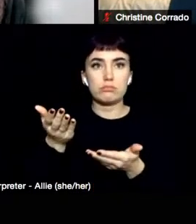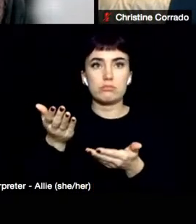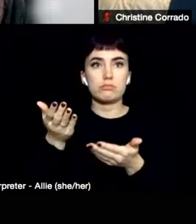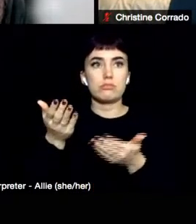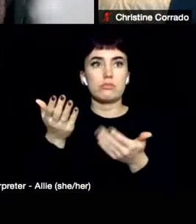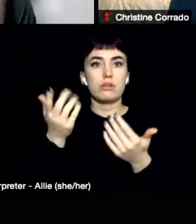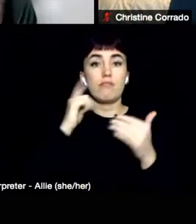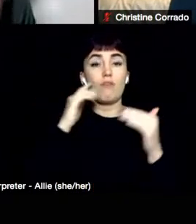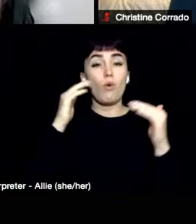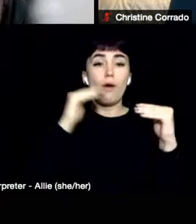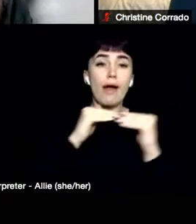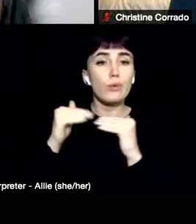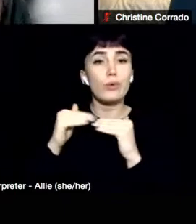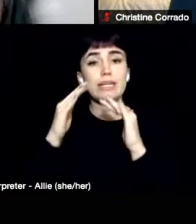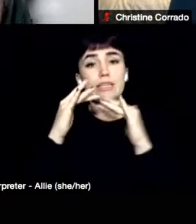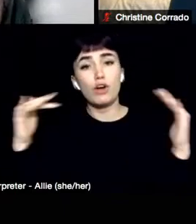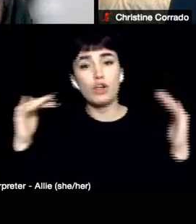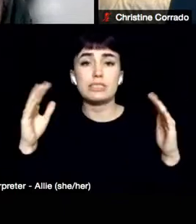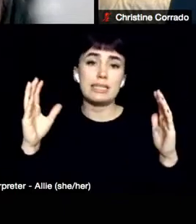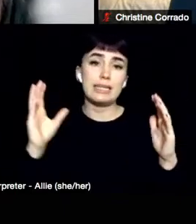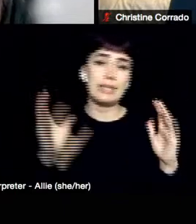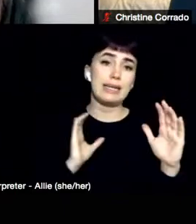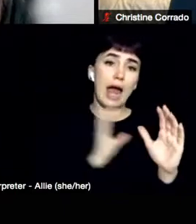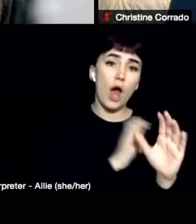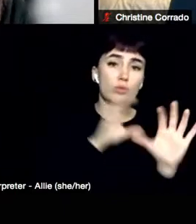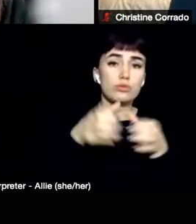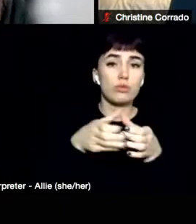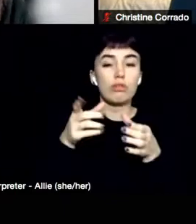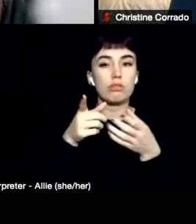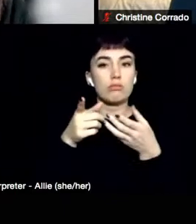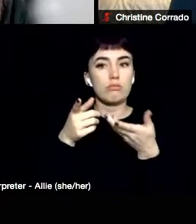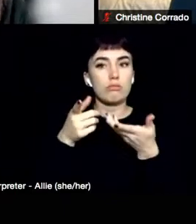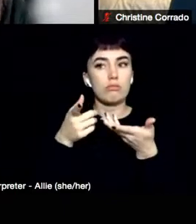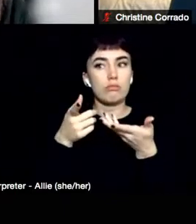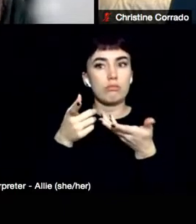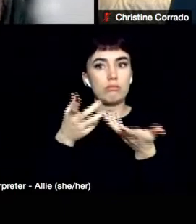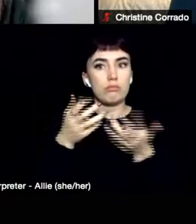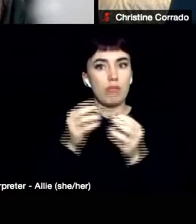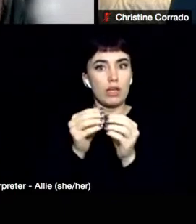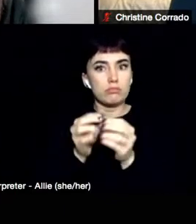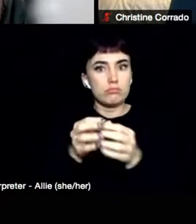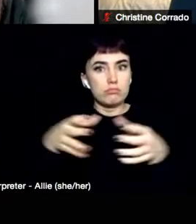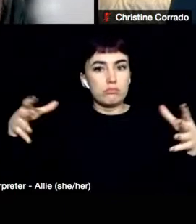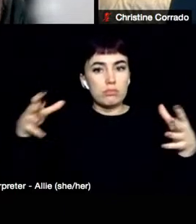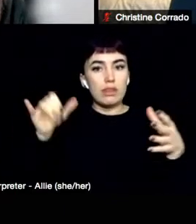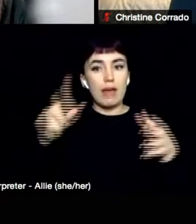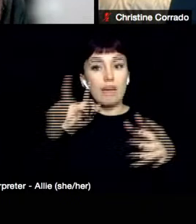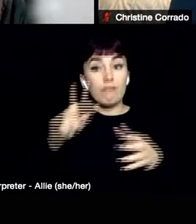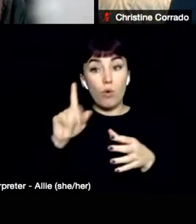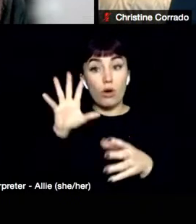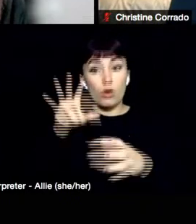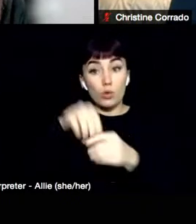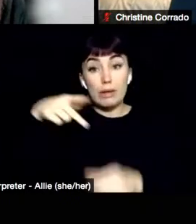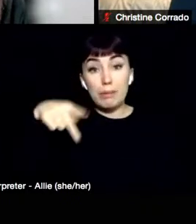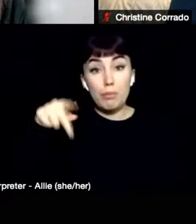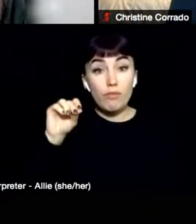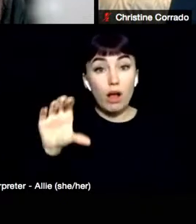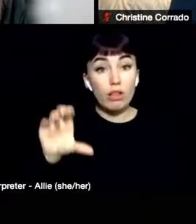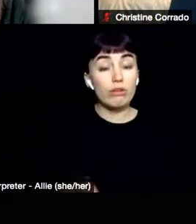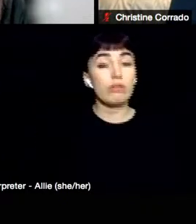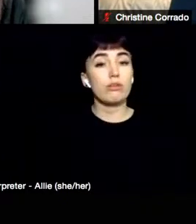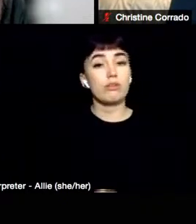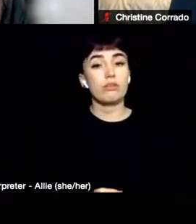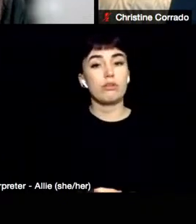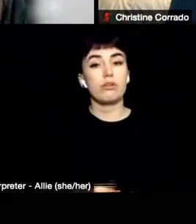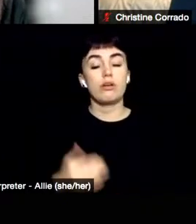and diversity council, let's extend that to people of color. We have